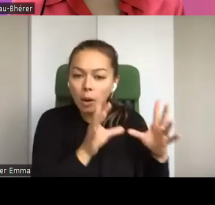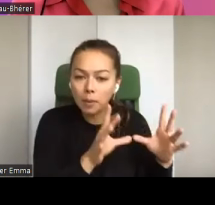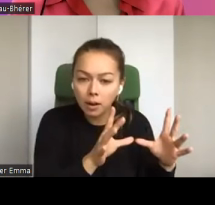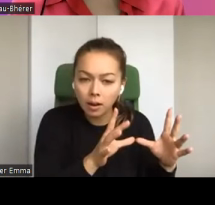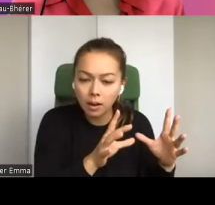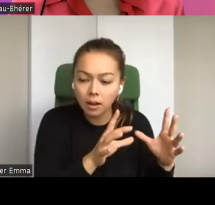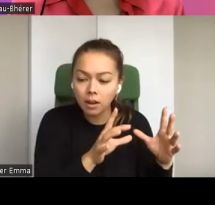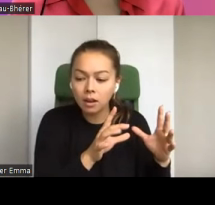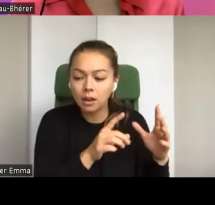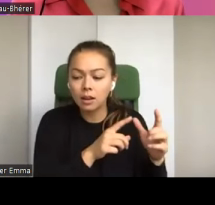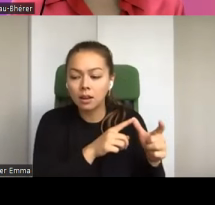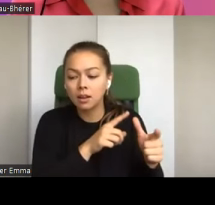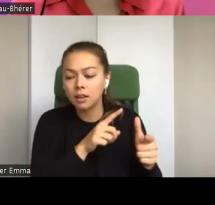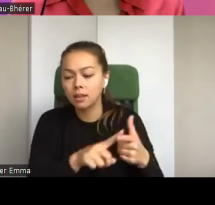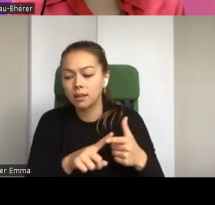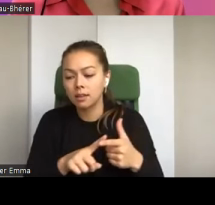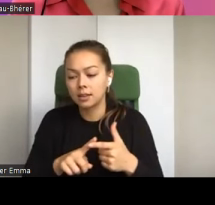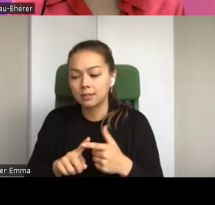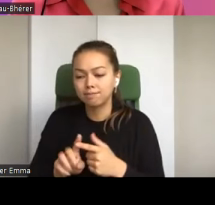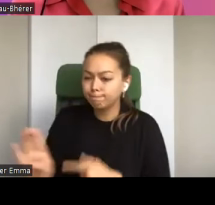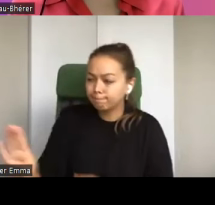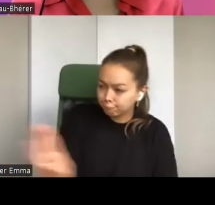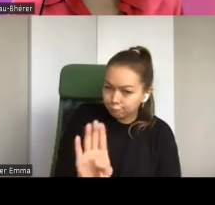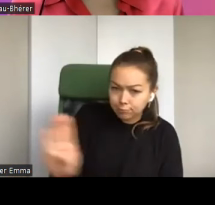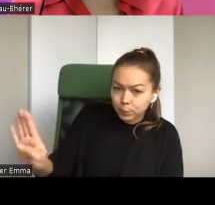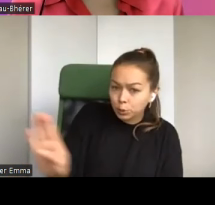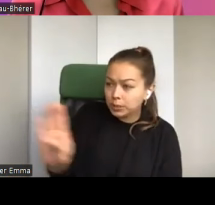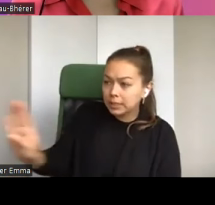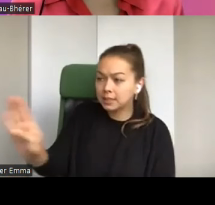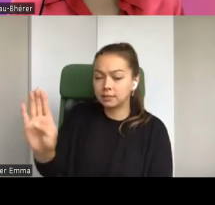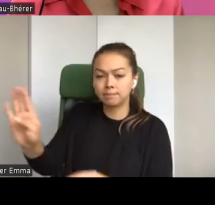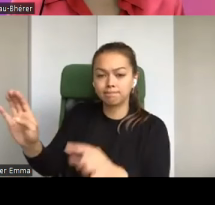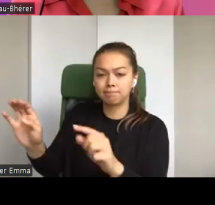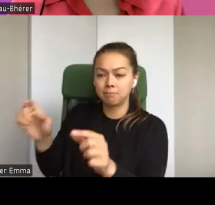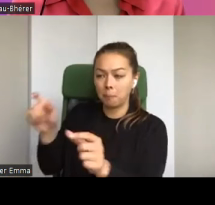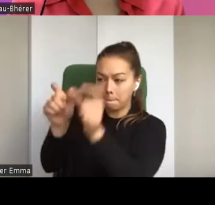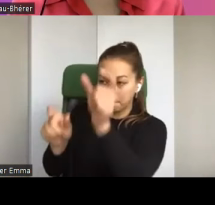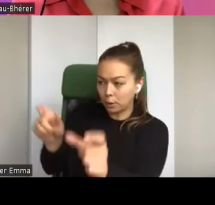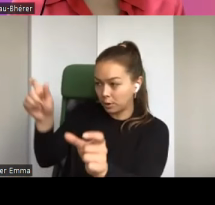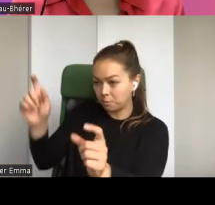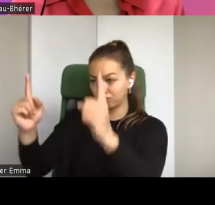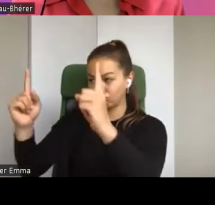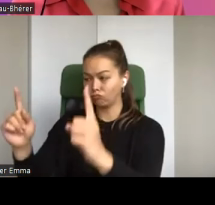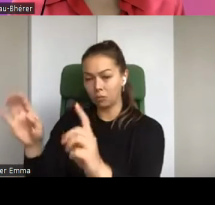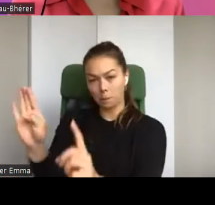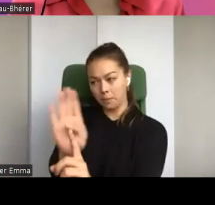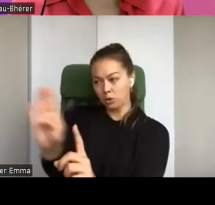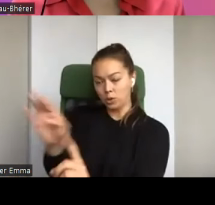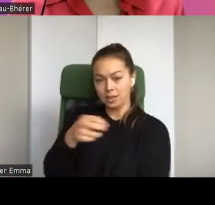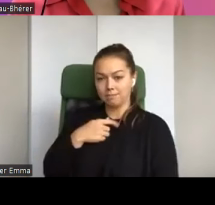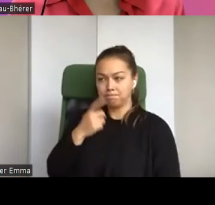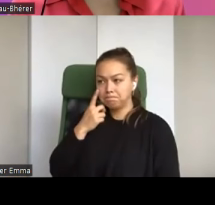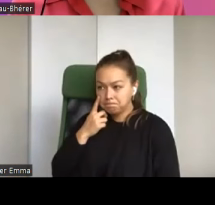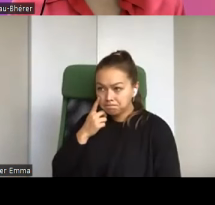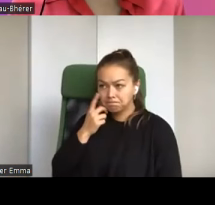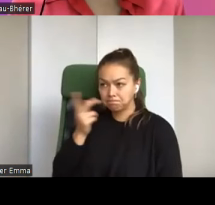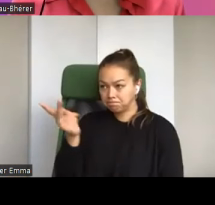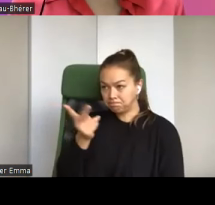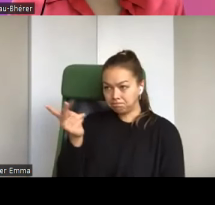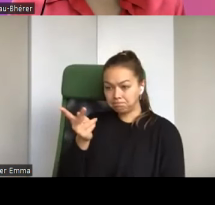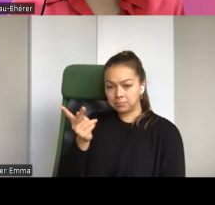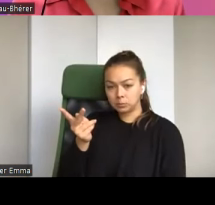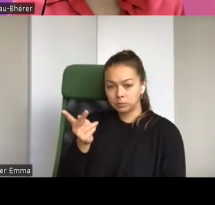trauma between people, often between trauma coming from a person who's important to the